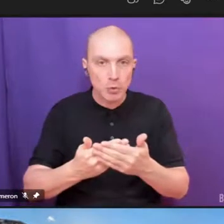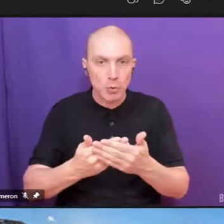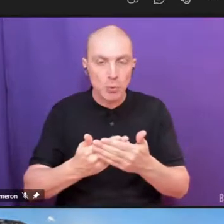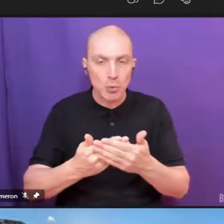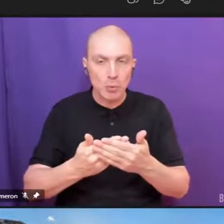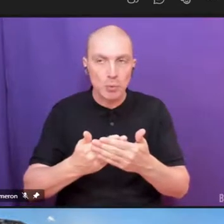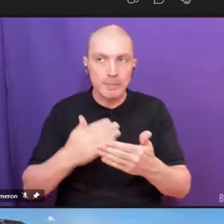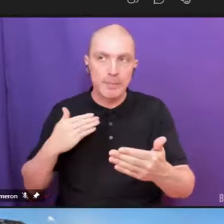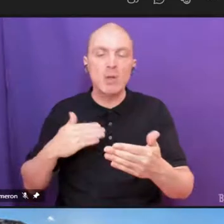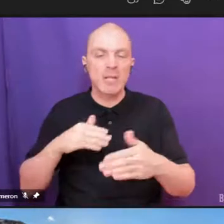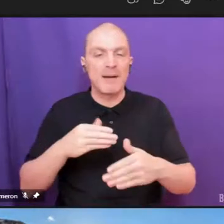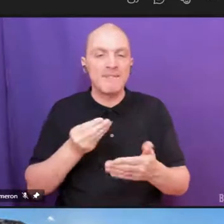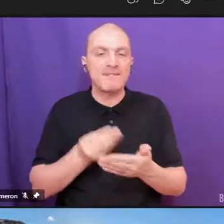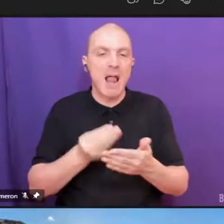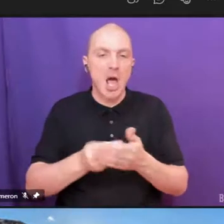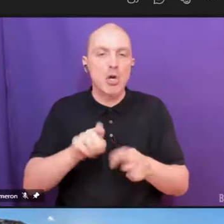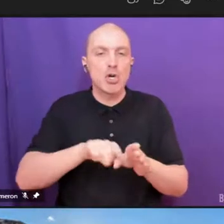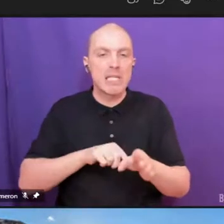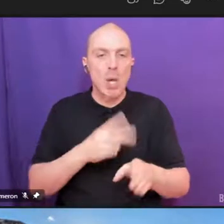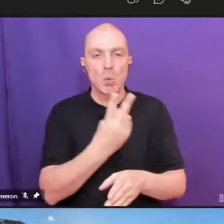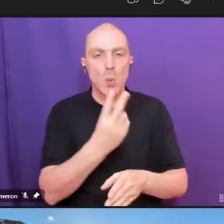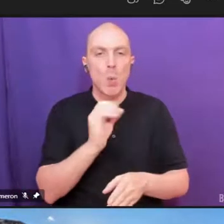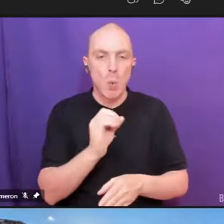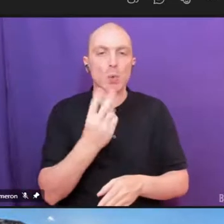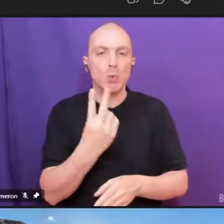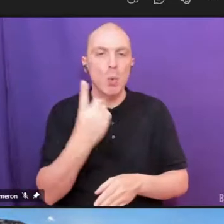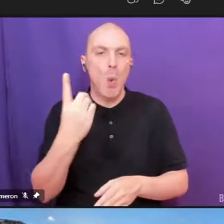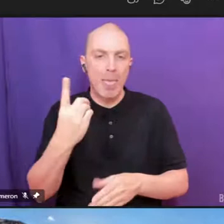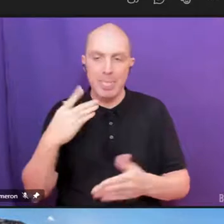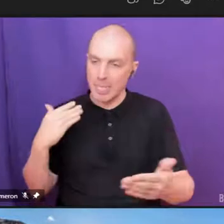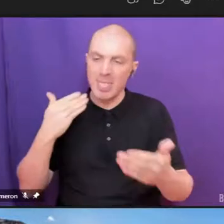2021. I don't intend to go through the full report in detail, but